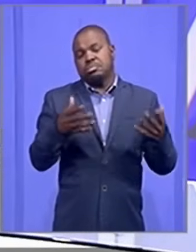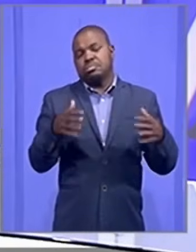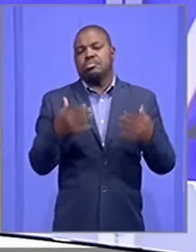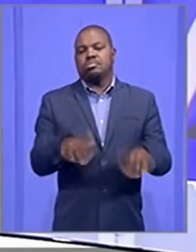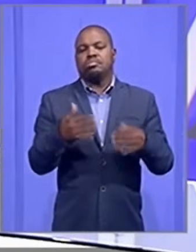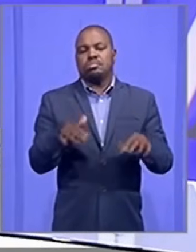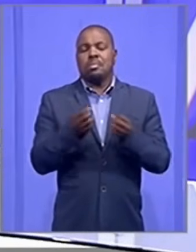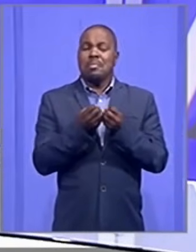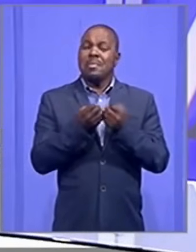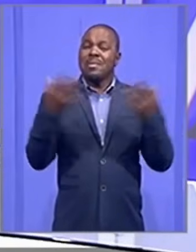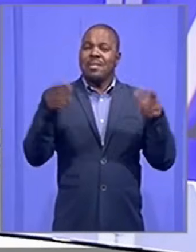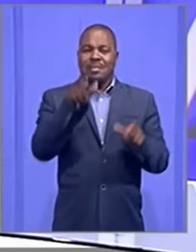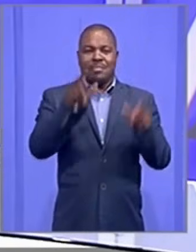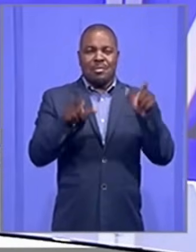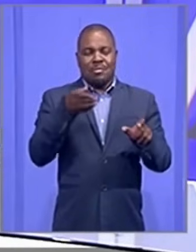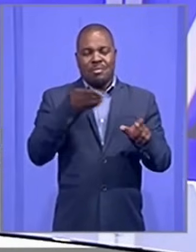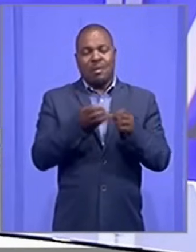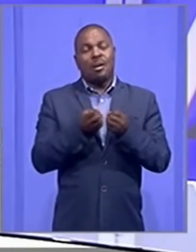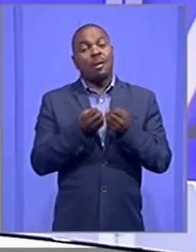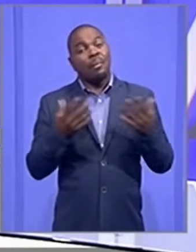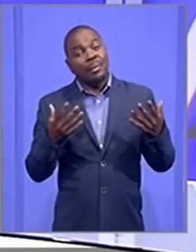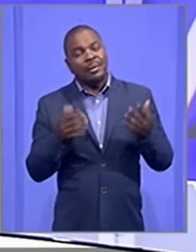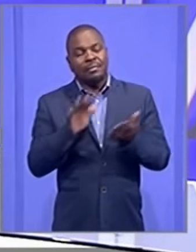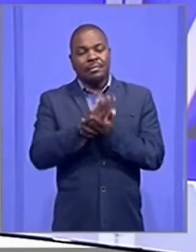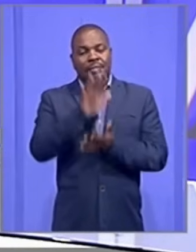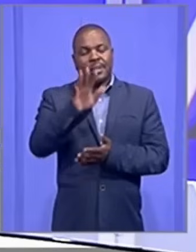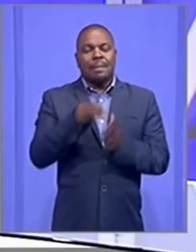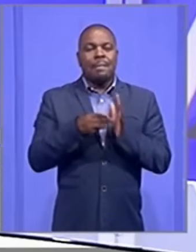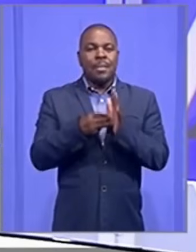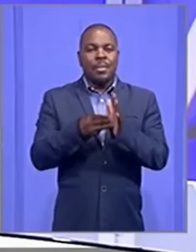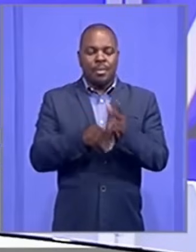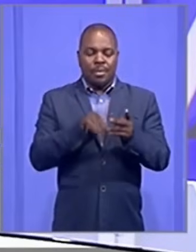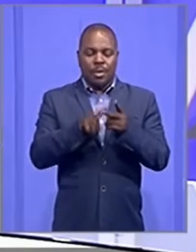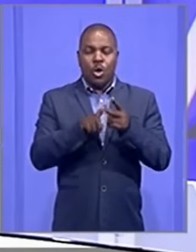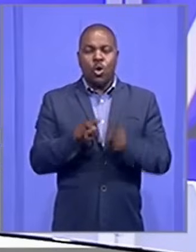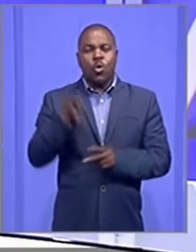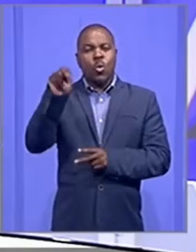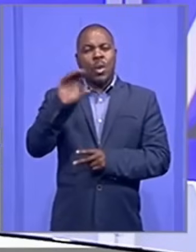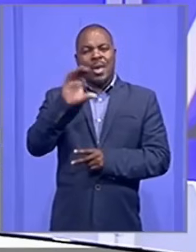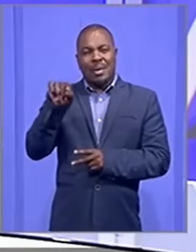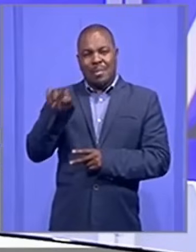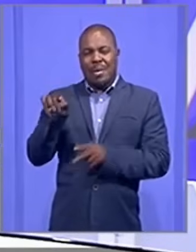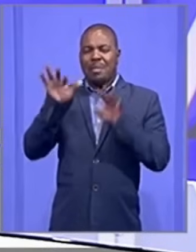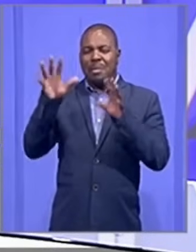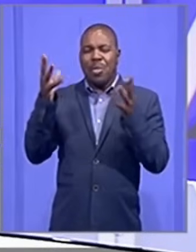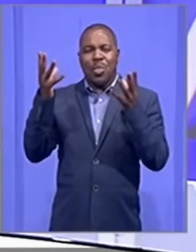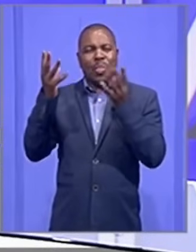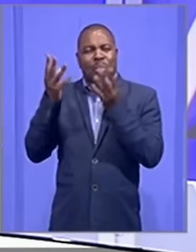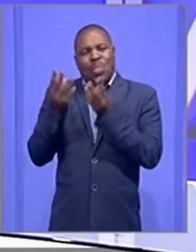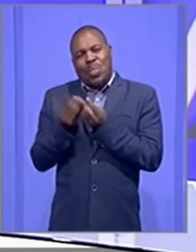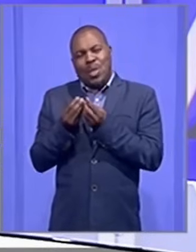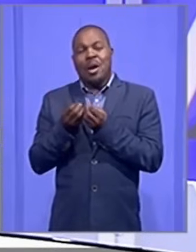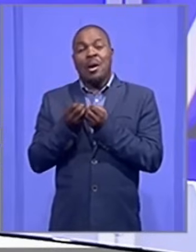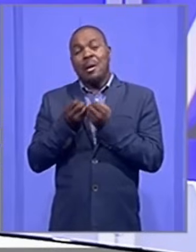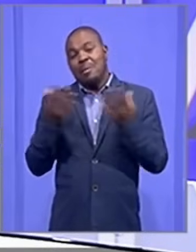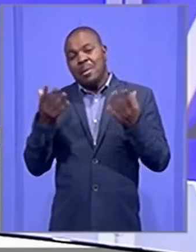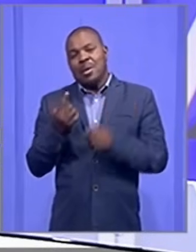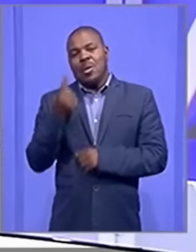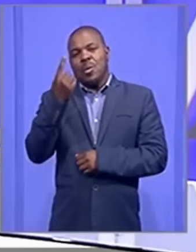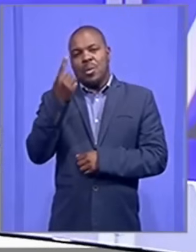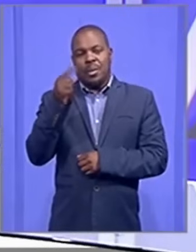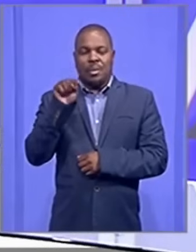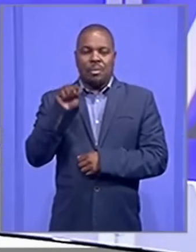nago le badudi ba bantši ba dimilione tše 15 mola Northern Cape enale badudi ba go tlala seatla ba milione